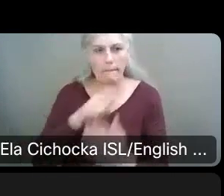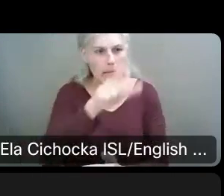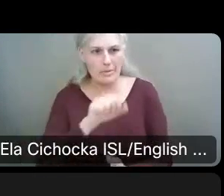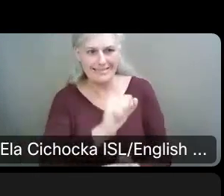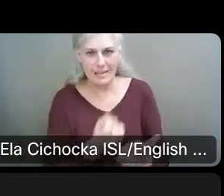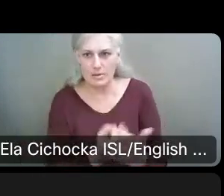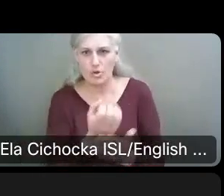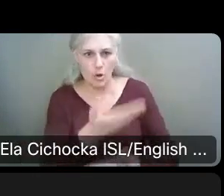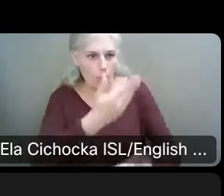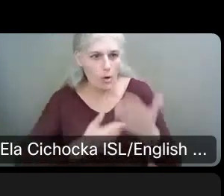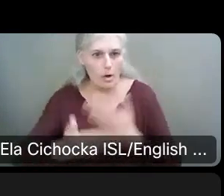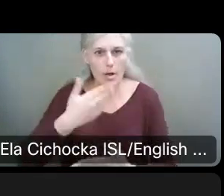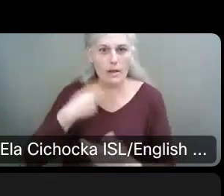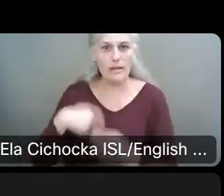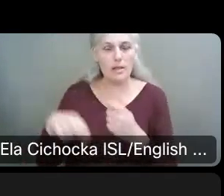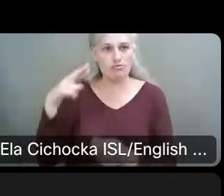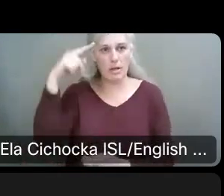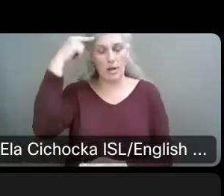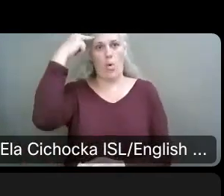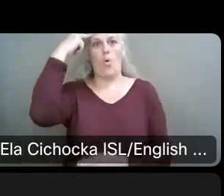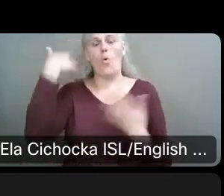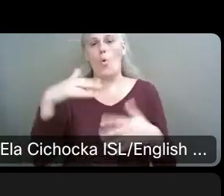real depth of all of this becomes